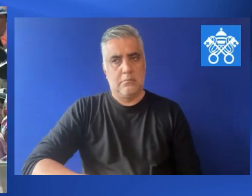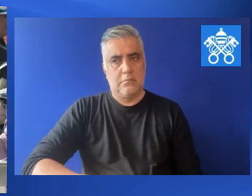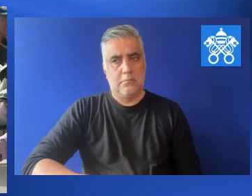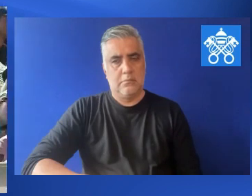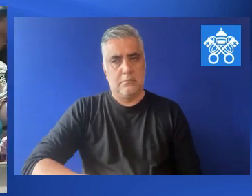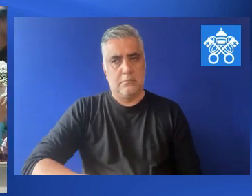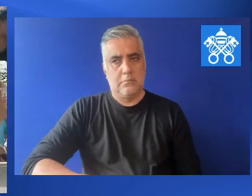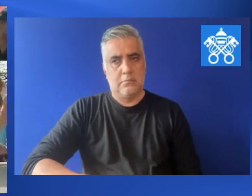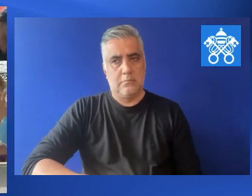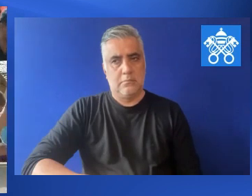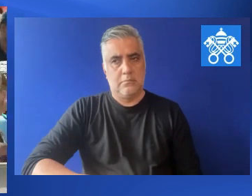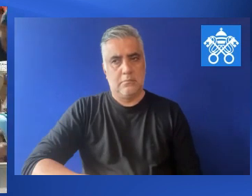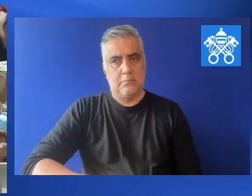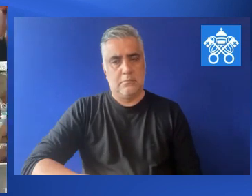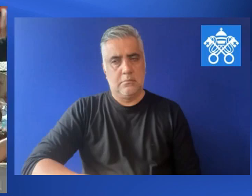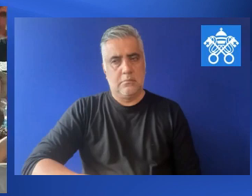reavivava a alegria.